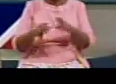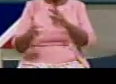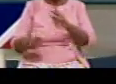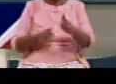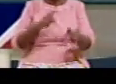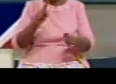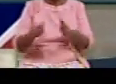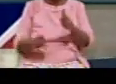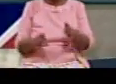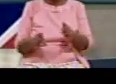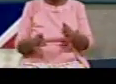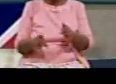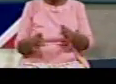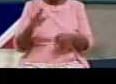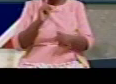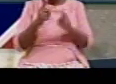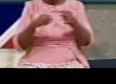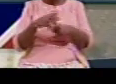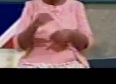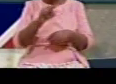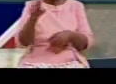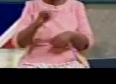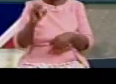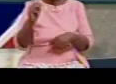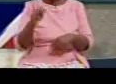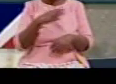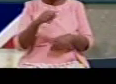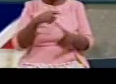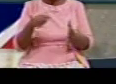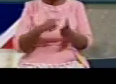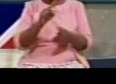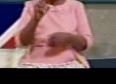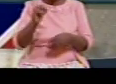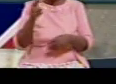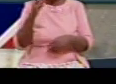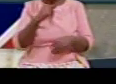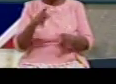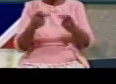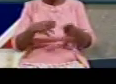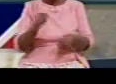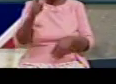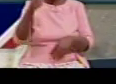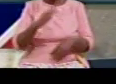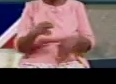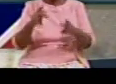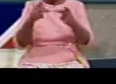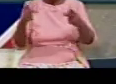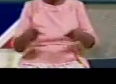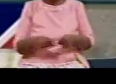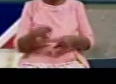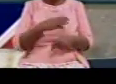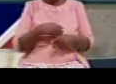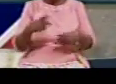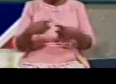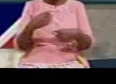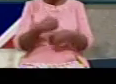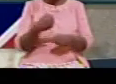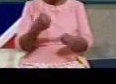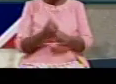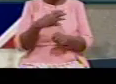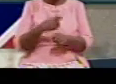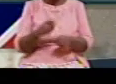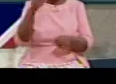And Zion was the place of God's habitation, the domain of God's power. And for us